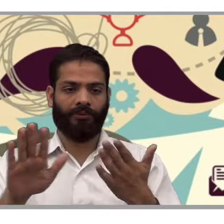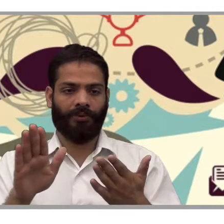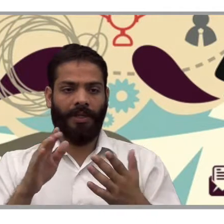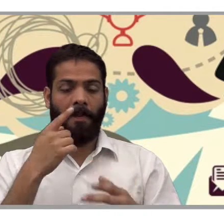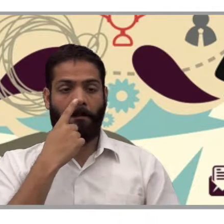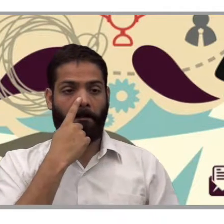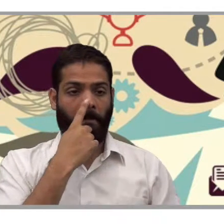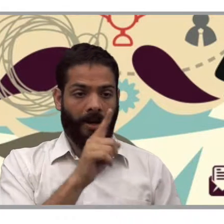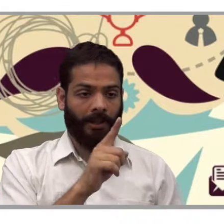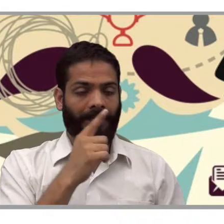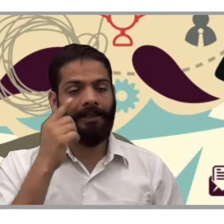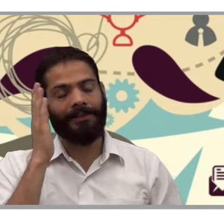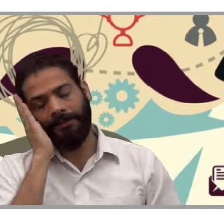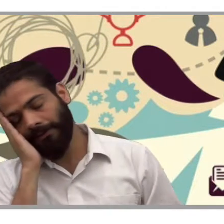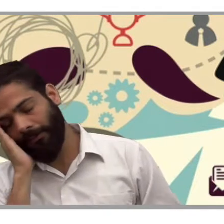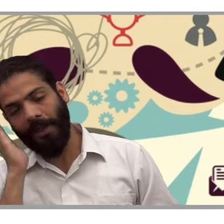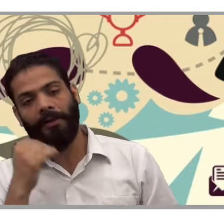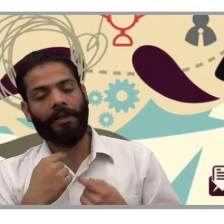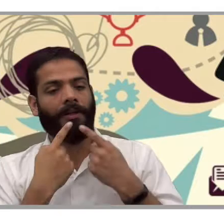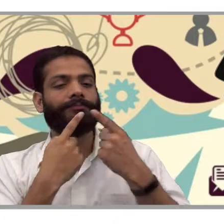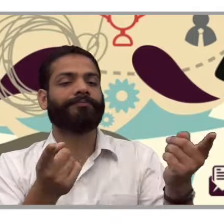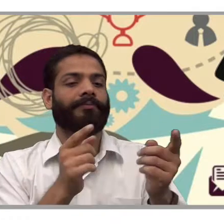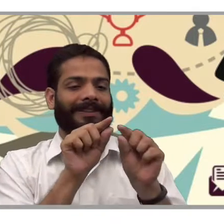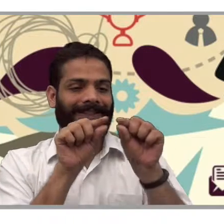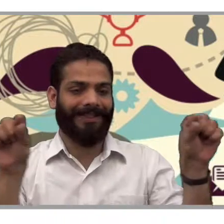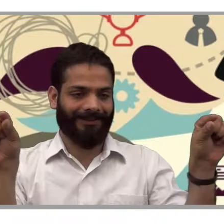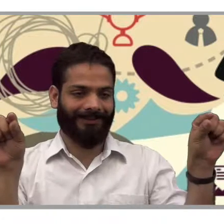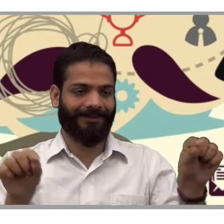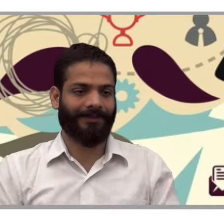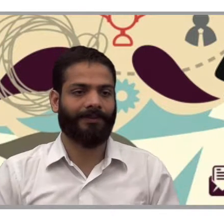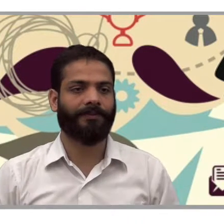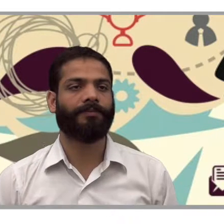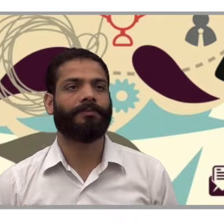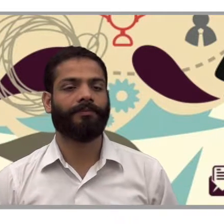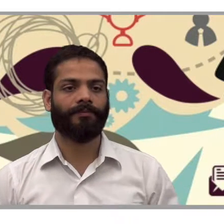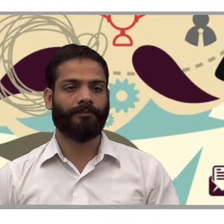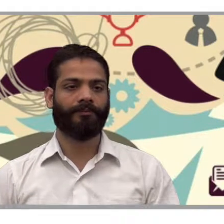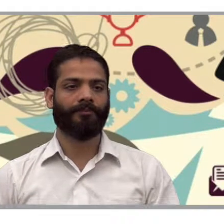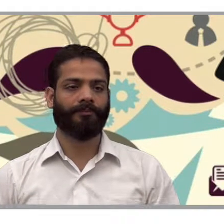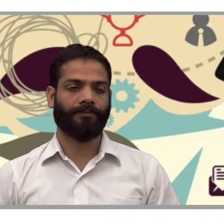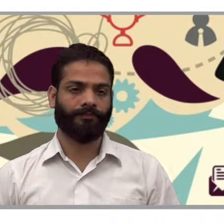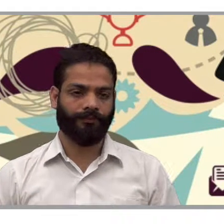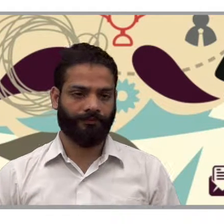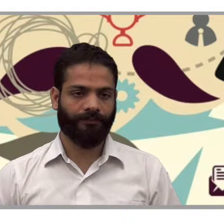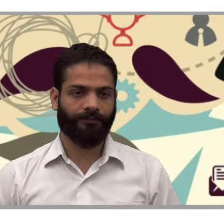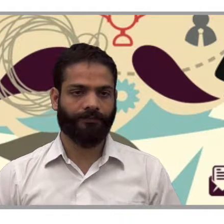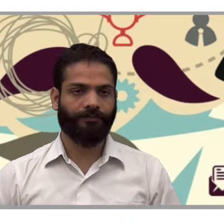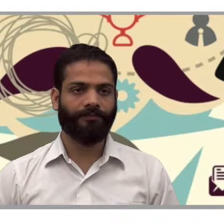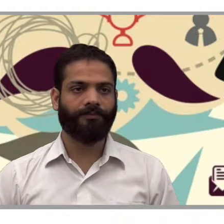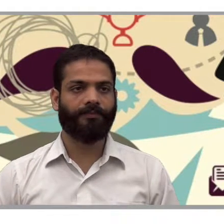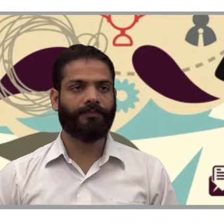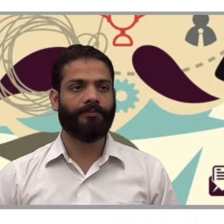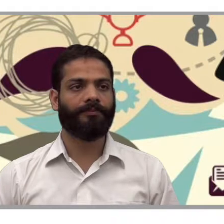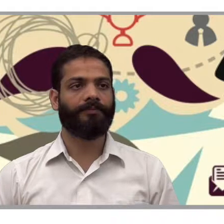Now we're going to see the examples of few of the sentence types. The first is mother